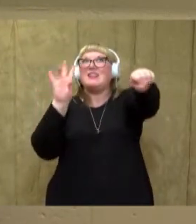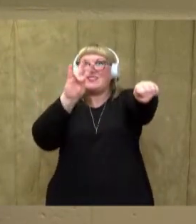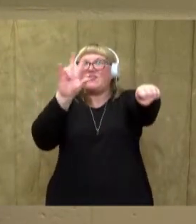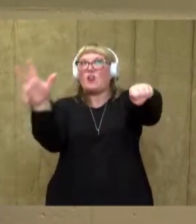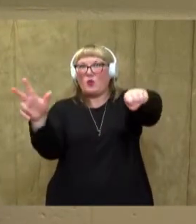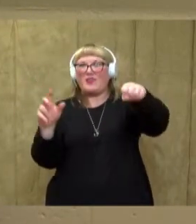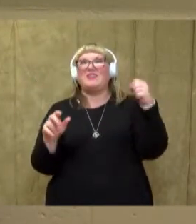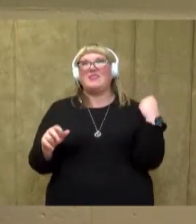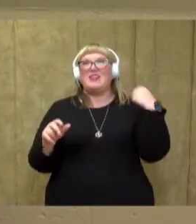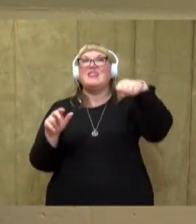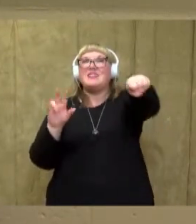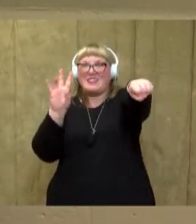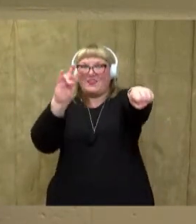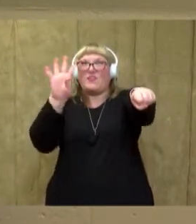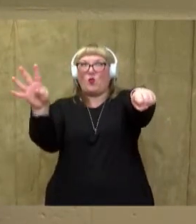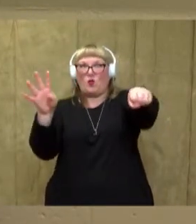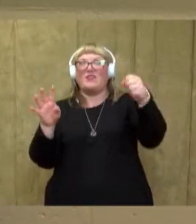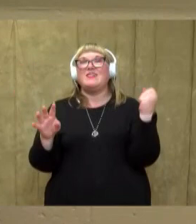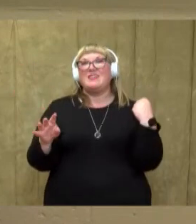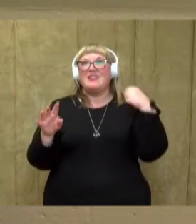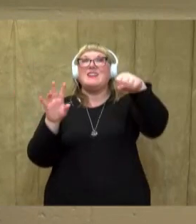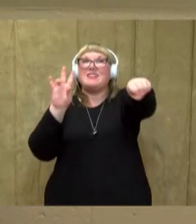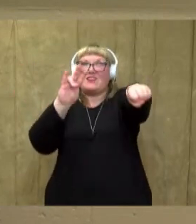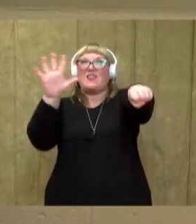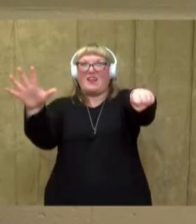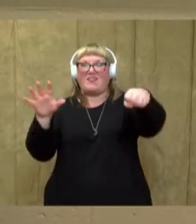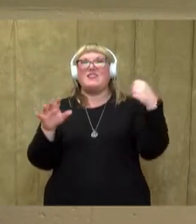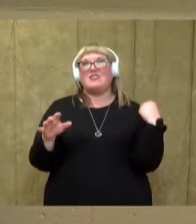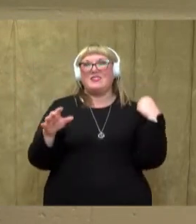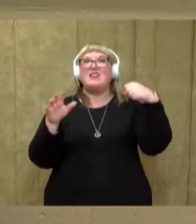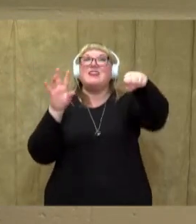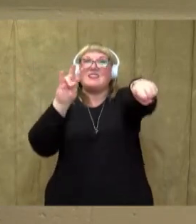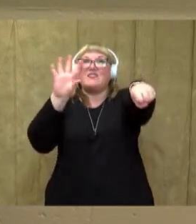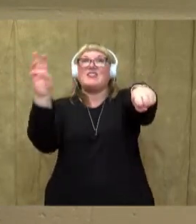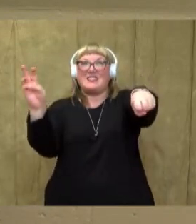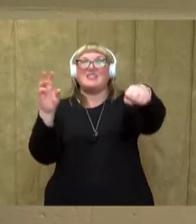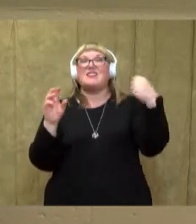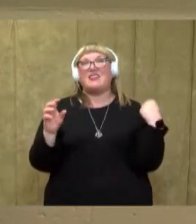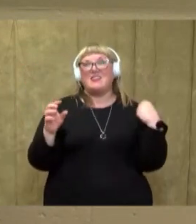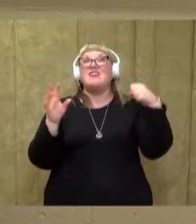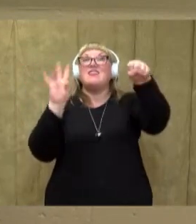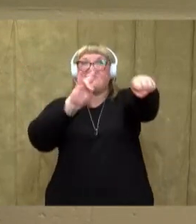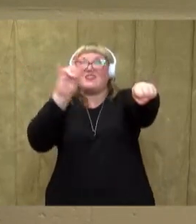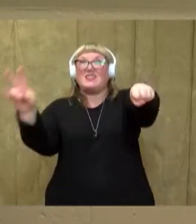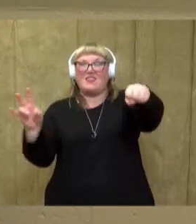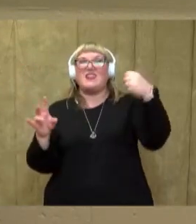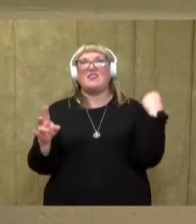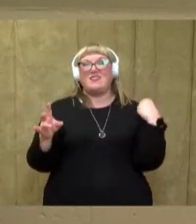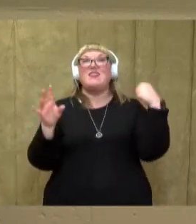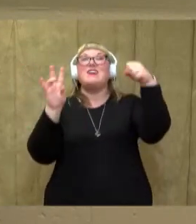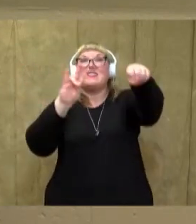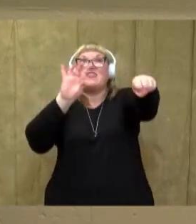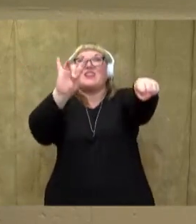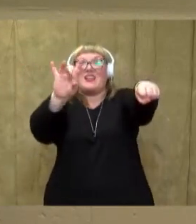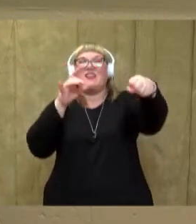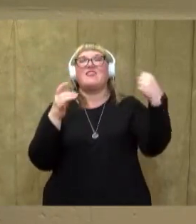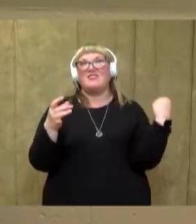73, 74, 75, 76, 77,